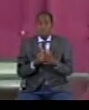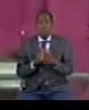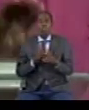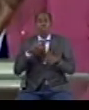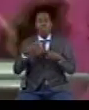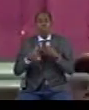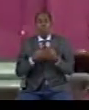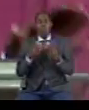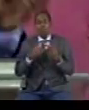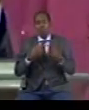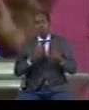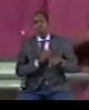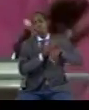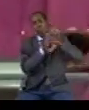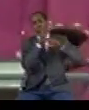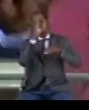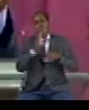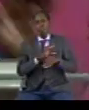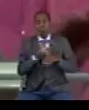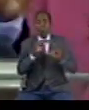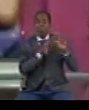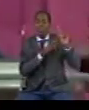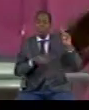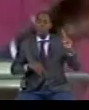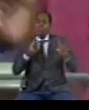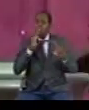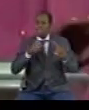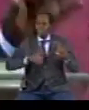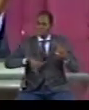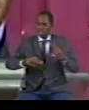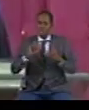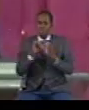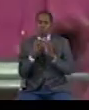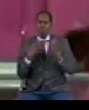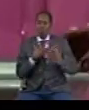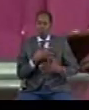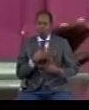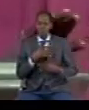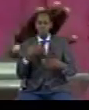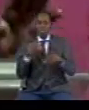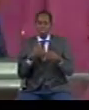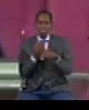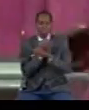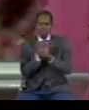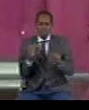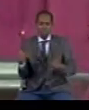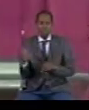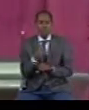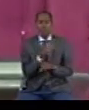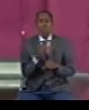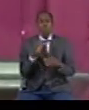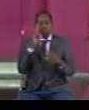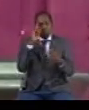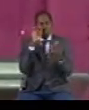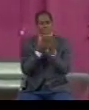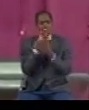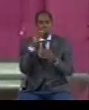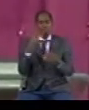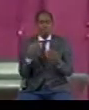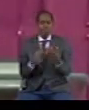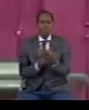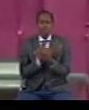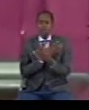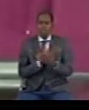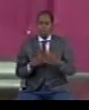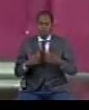Calvary. The Lord is still in the business of changing lives to those who will believe the gospel and trust in the gospel. And